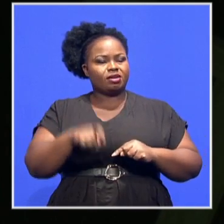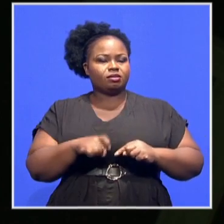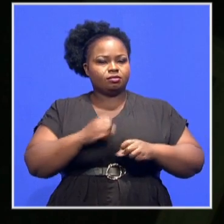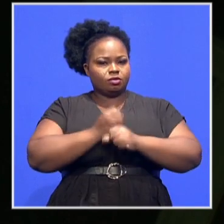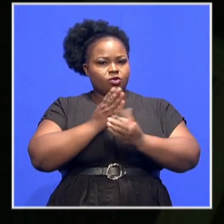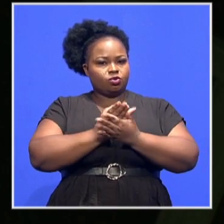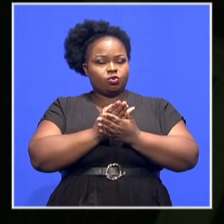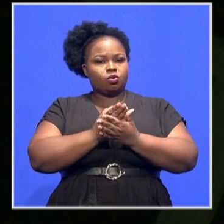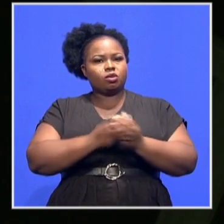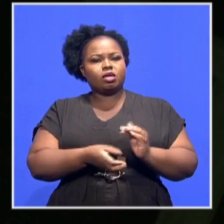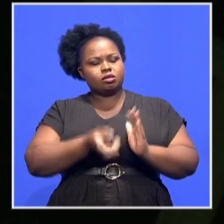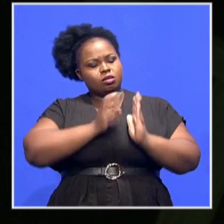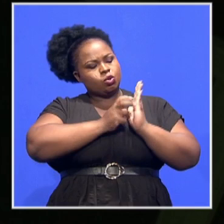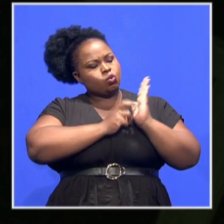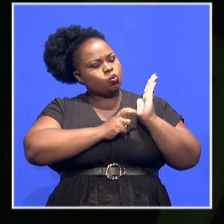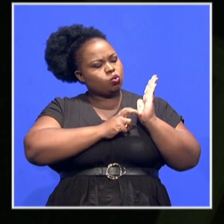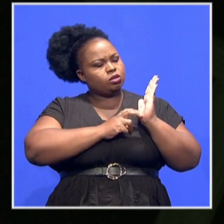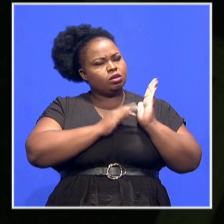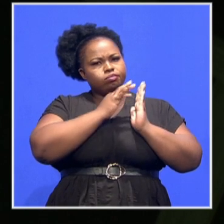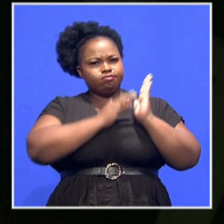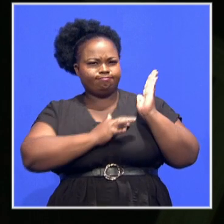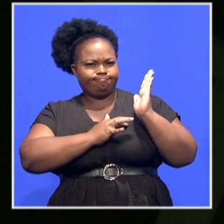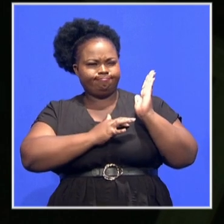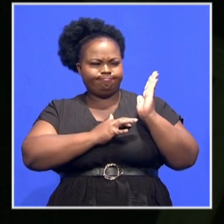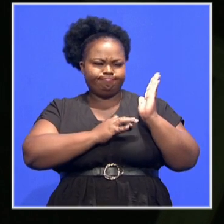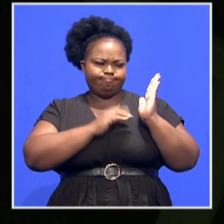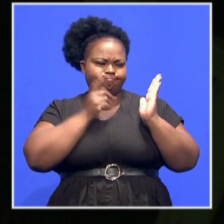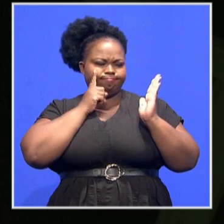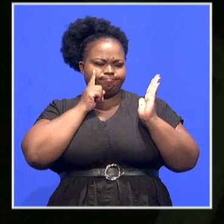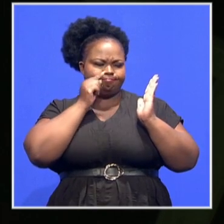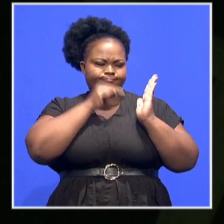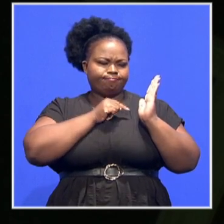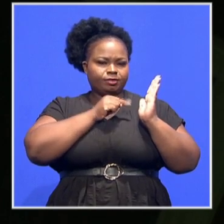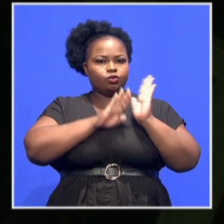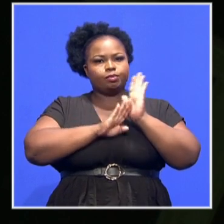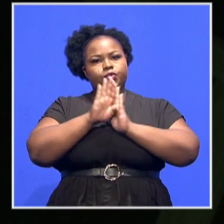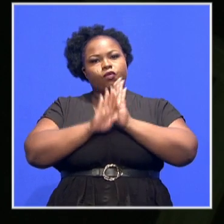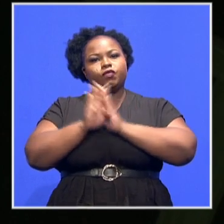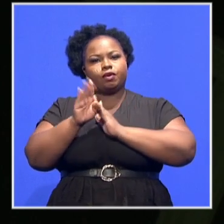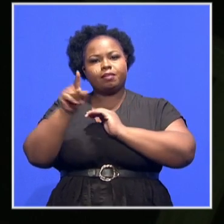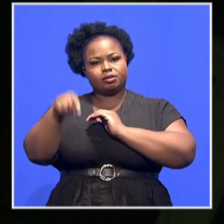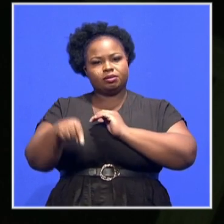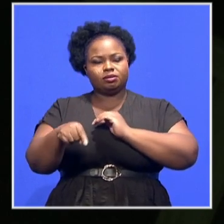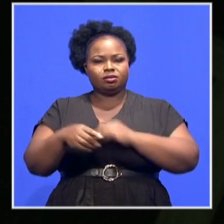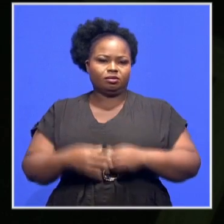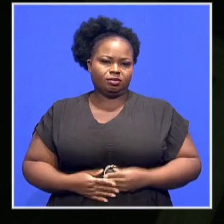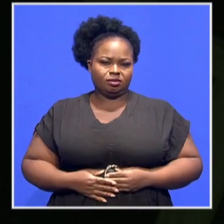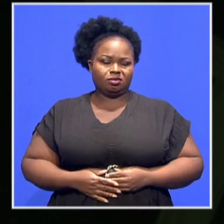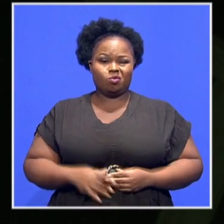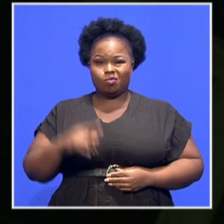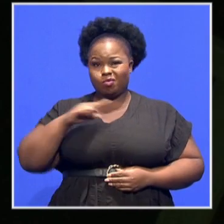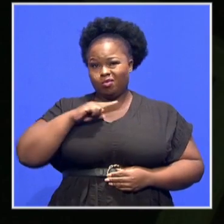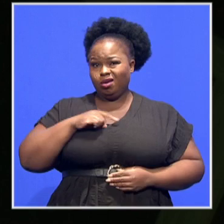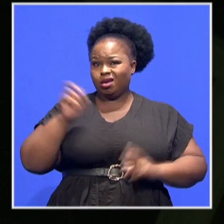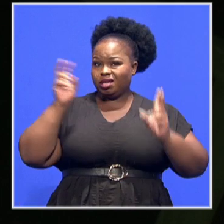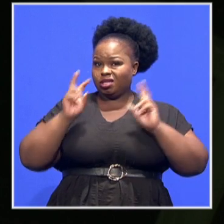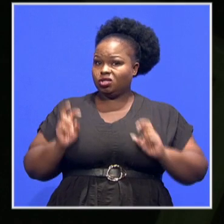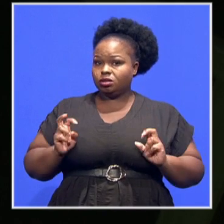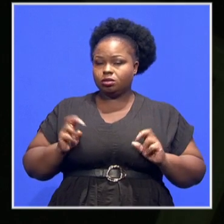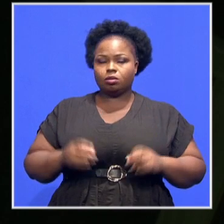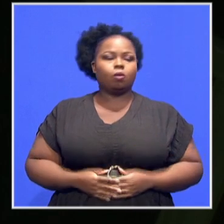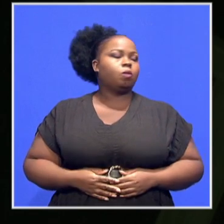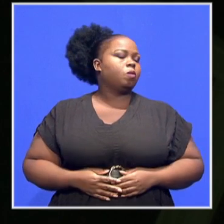environment that we have put in place. The electricity crisis on its own has had a